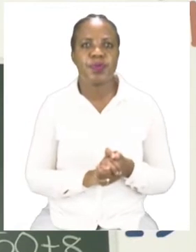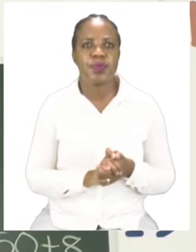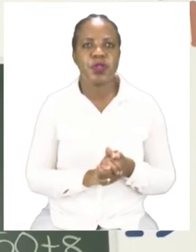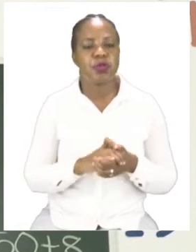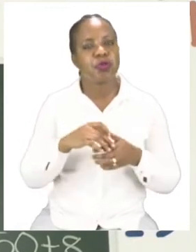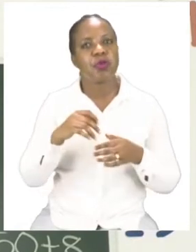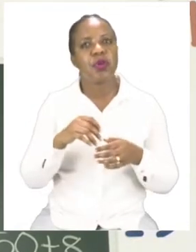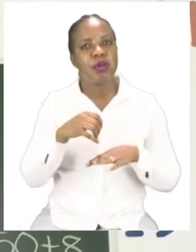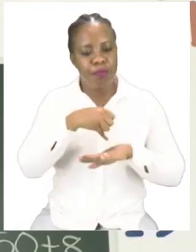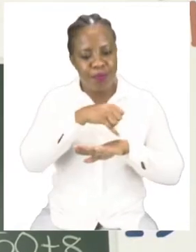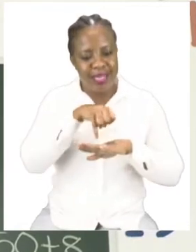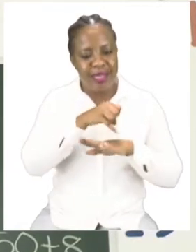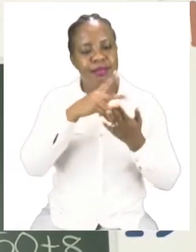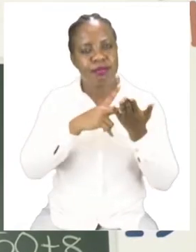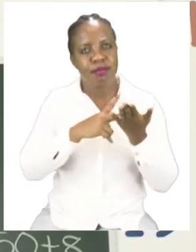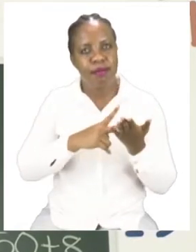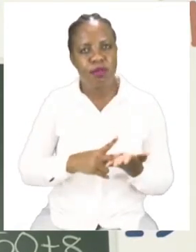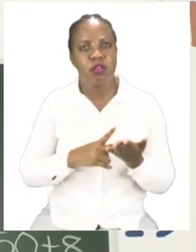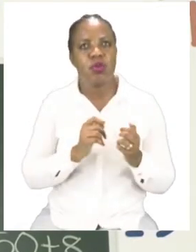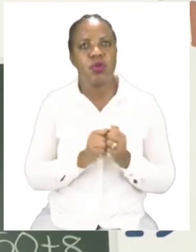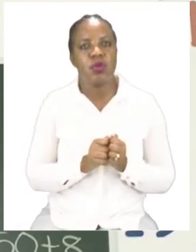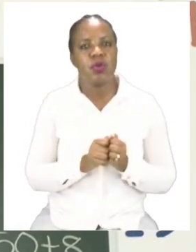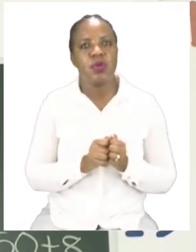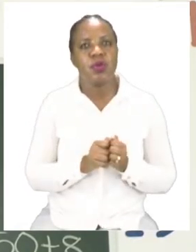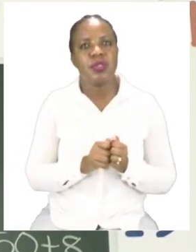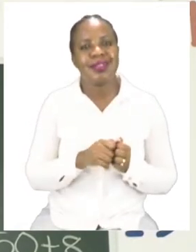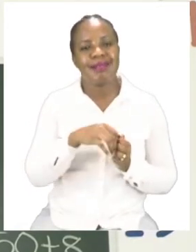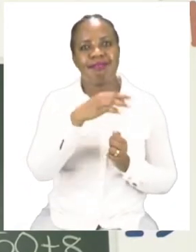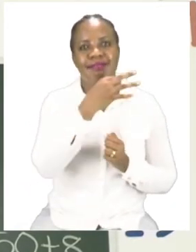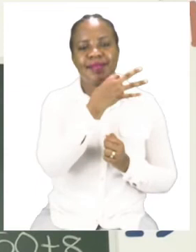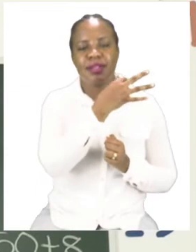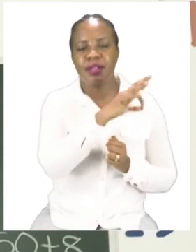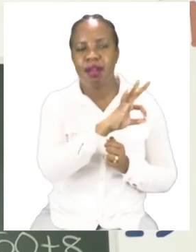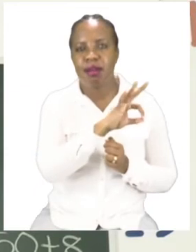our number. We are going to read our number out loud.